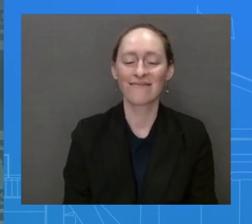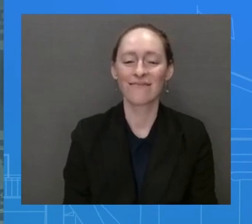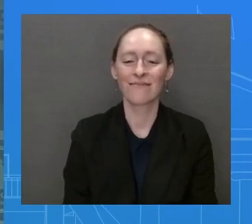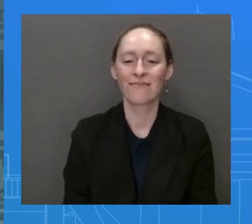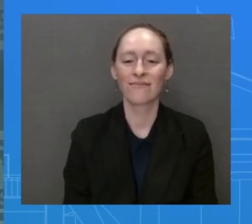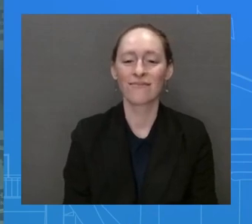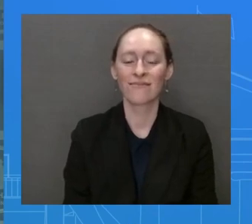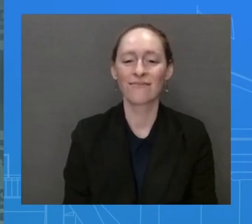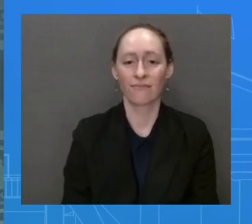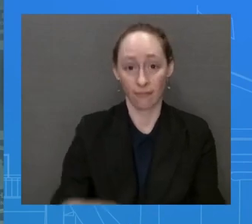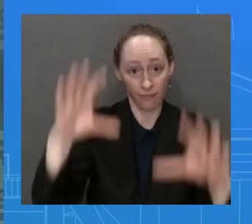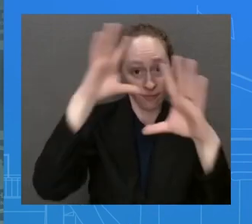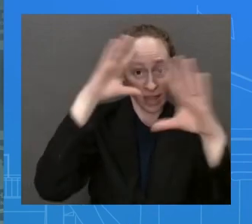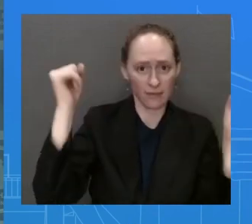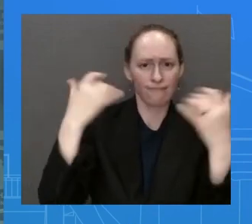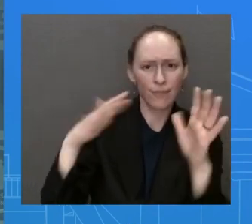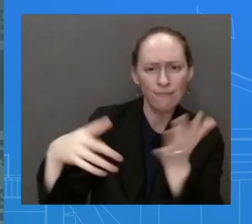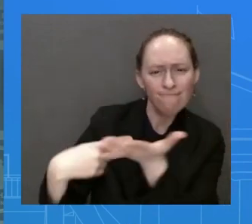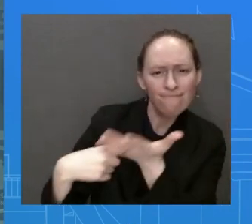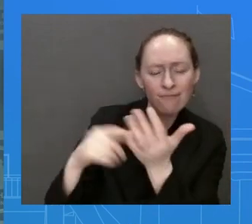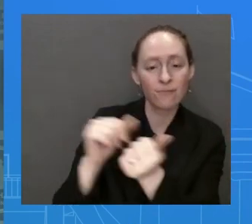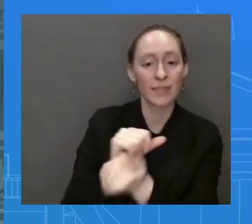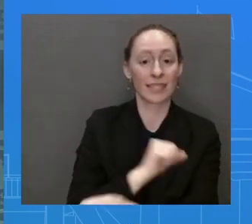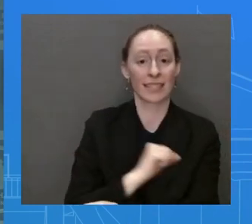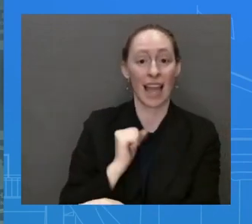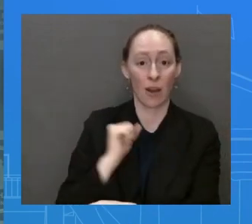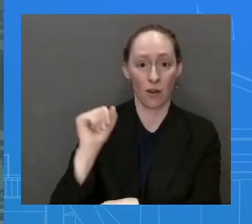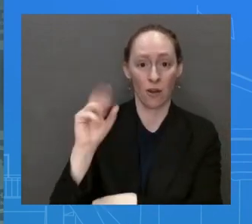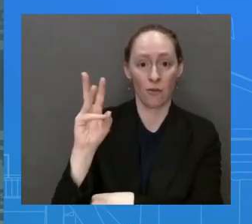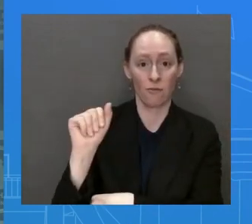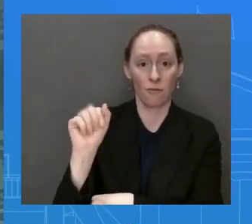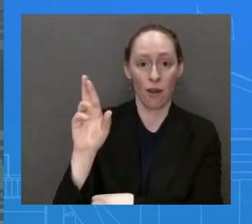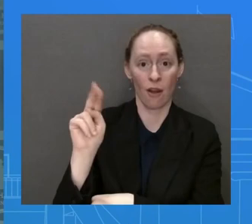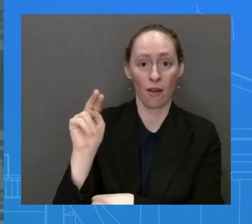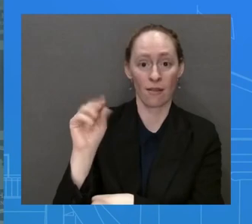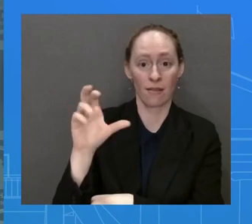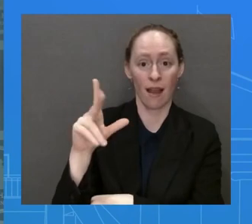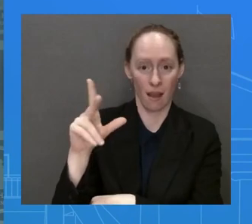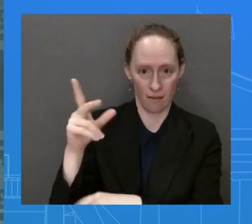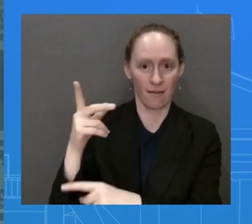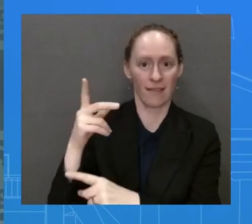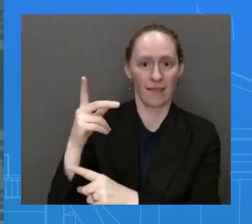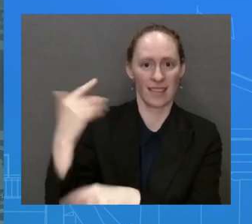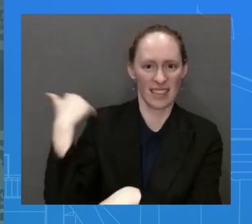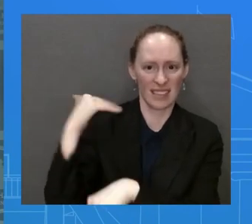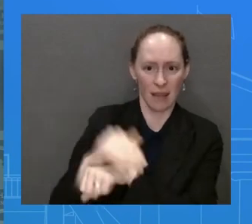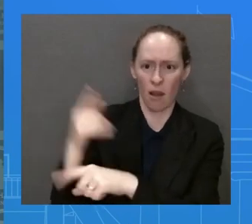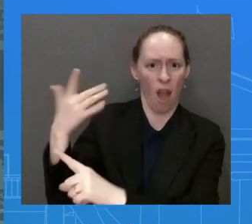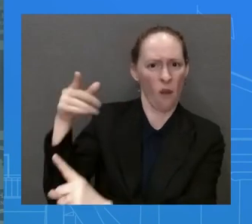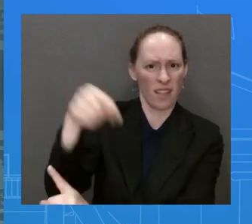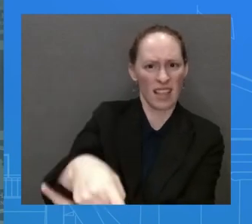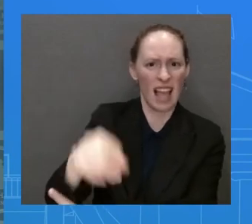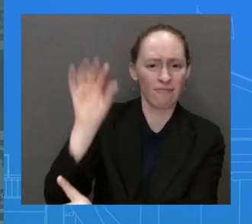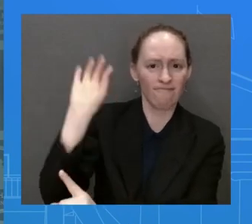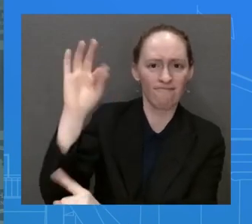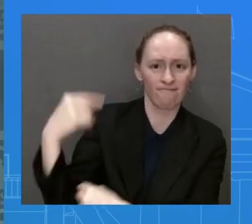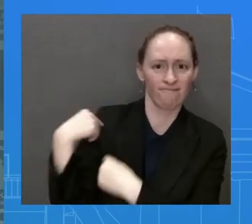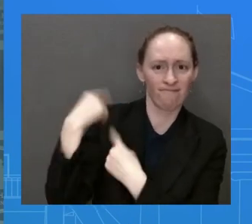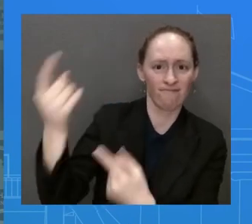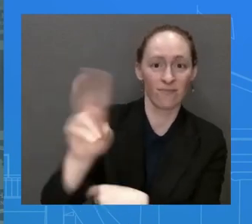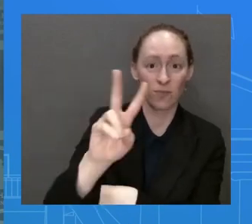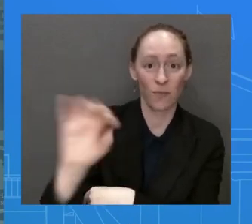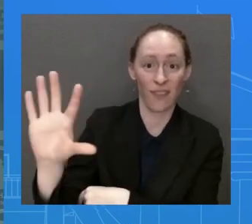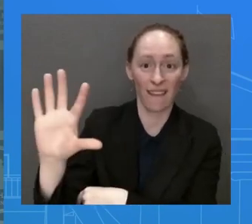at Ebenezer. They had a wonderful conversation about the significance of this historic event, including the